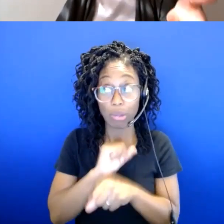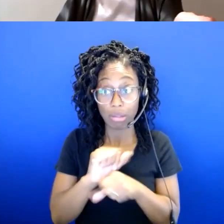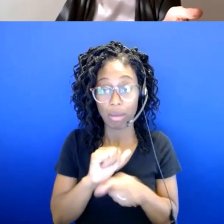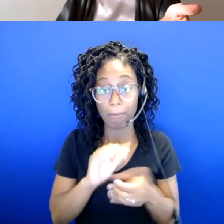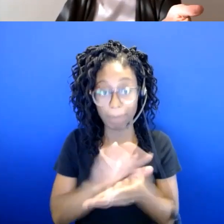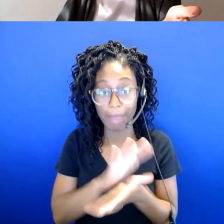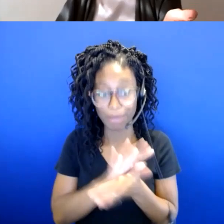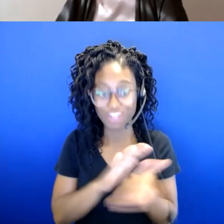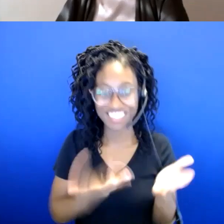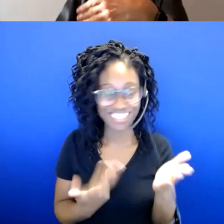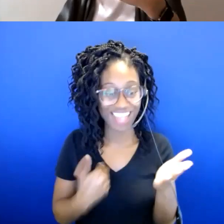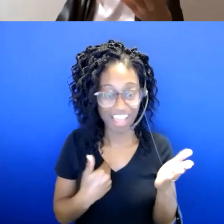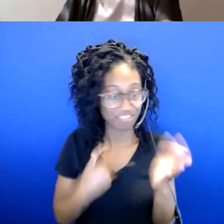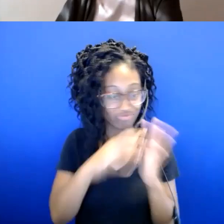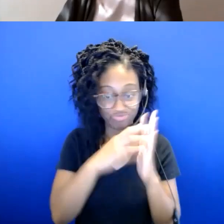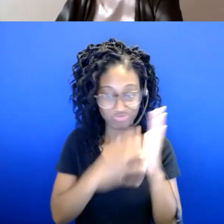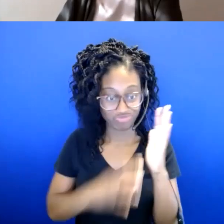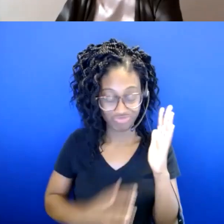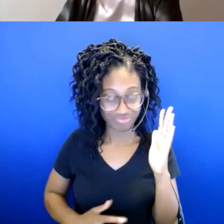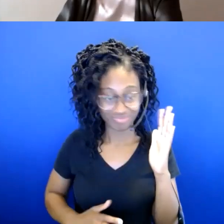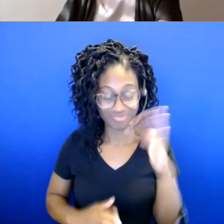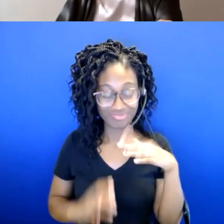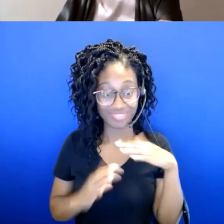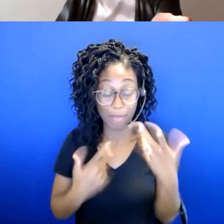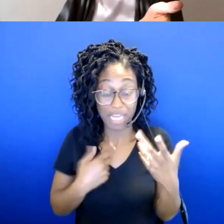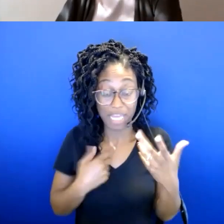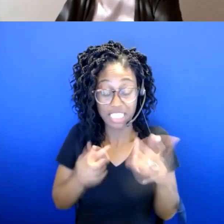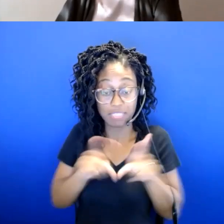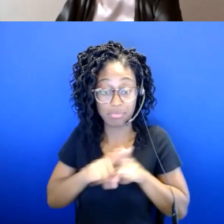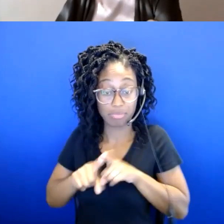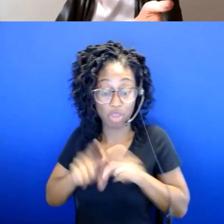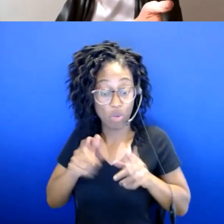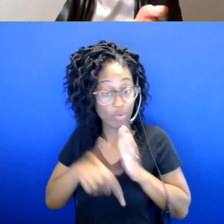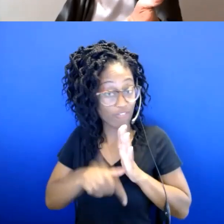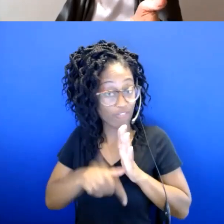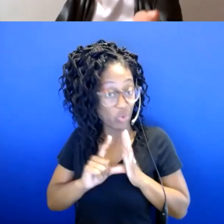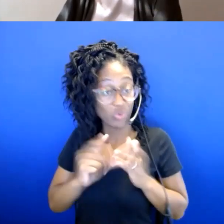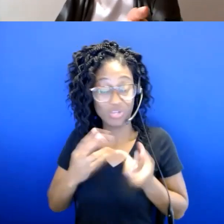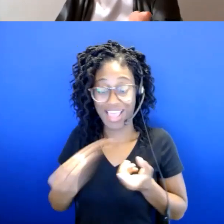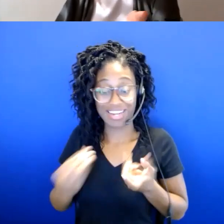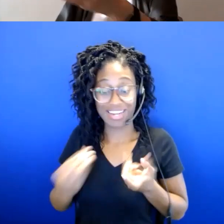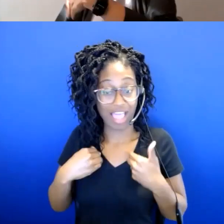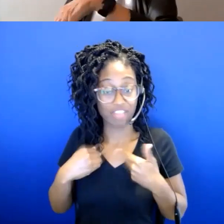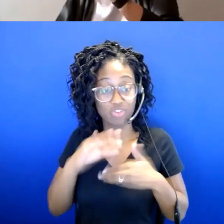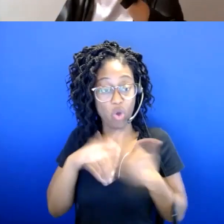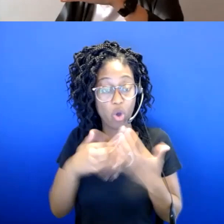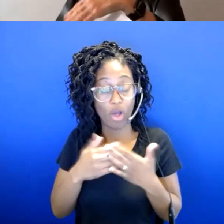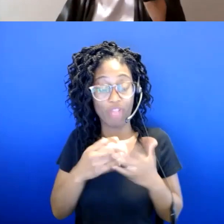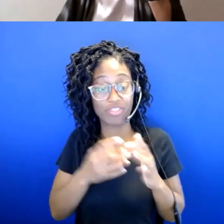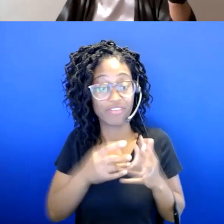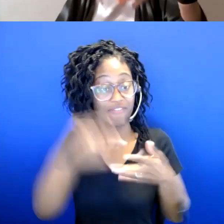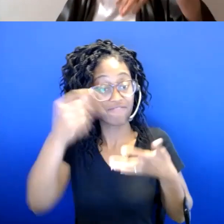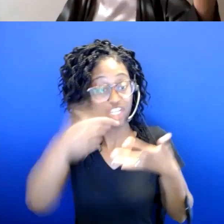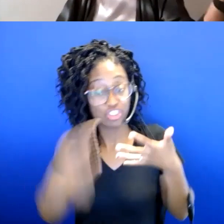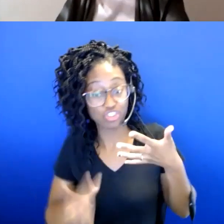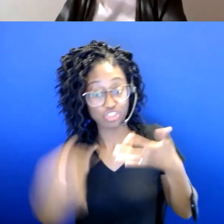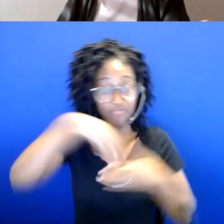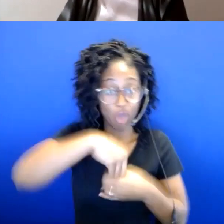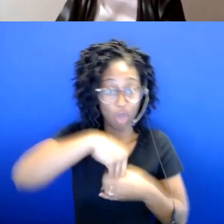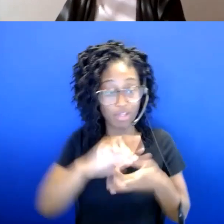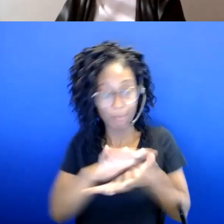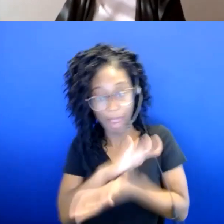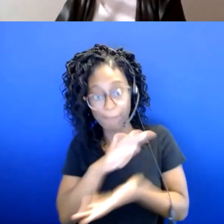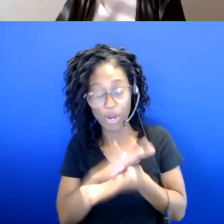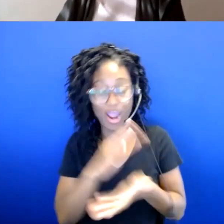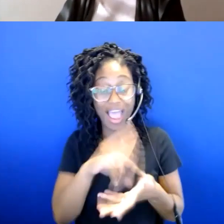the elements of a paper. It's peer reviewed as a paper, and then you create a presentation about your